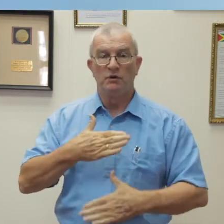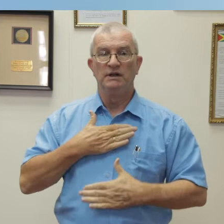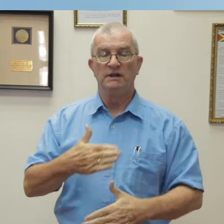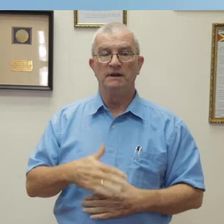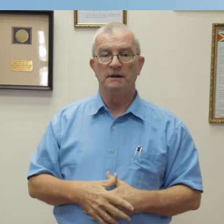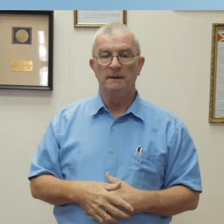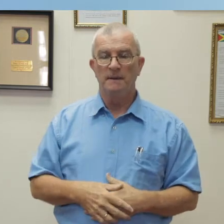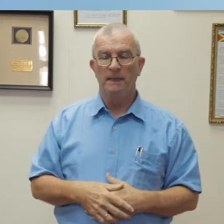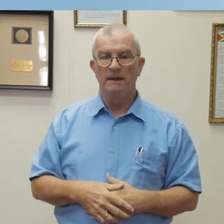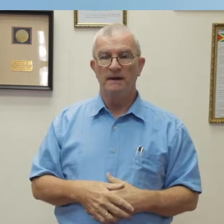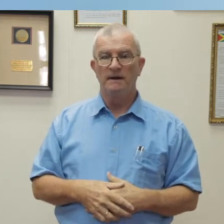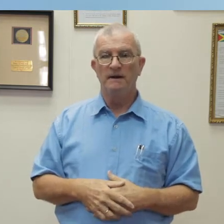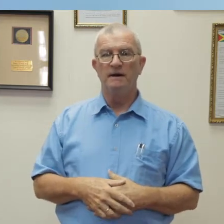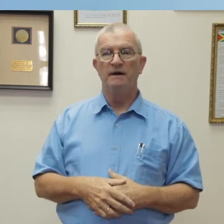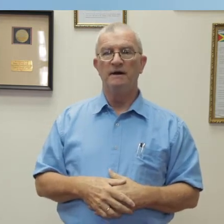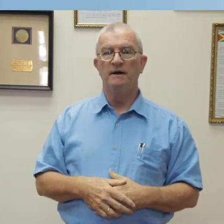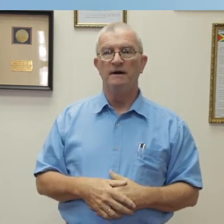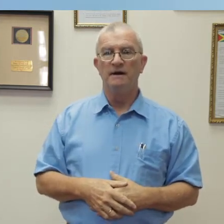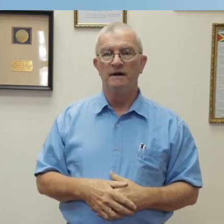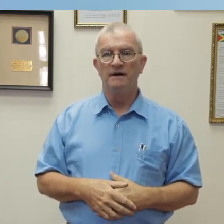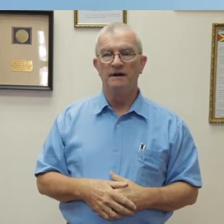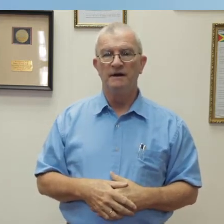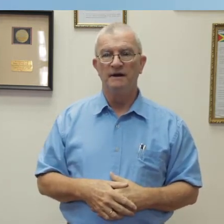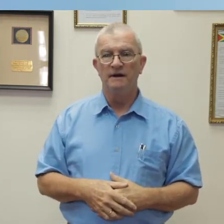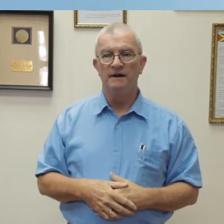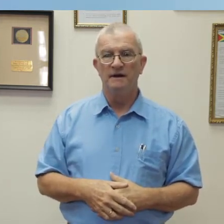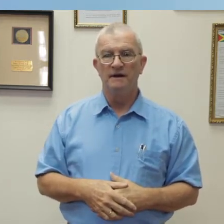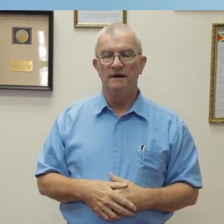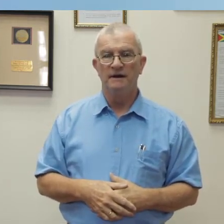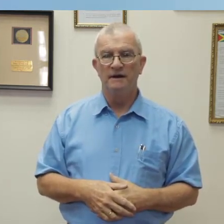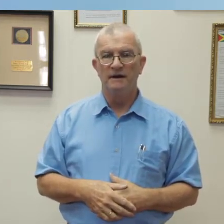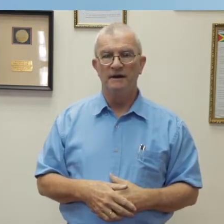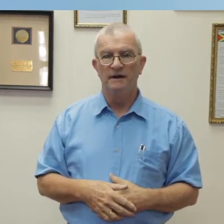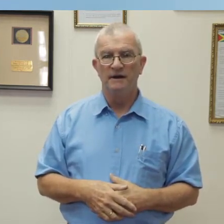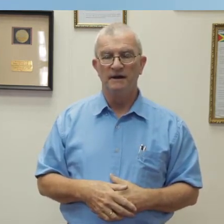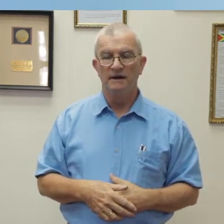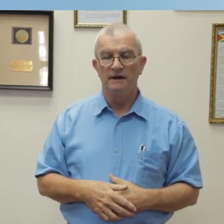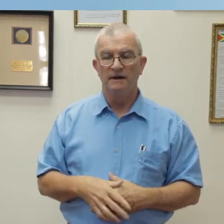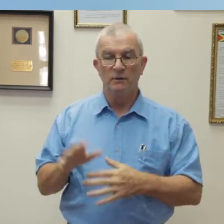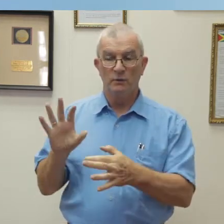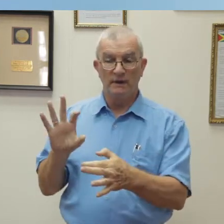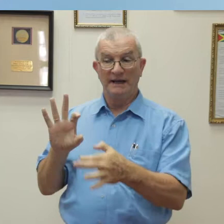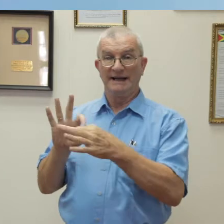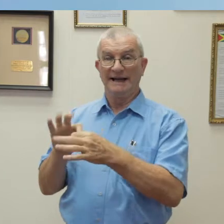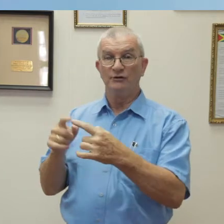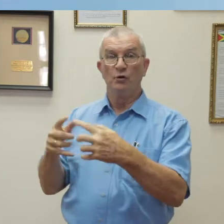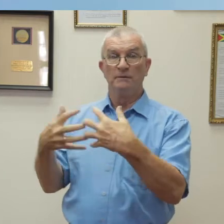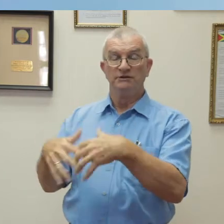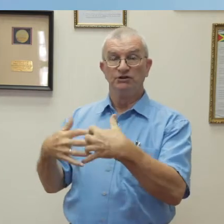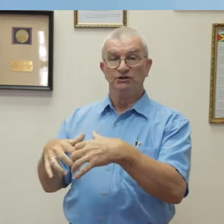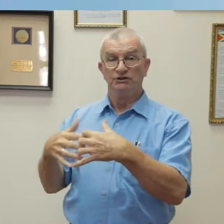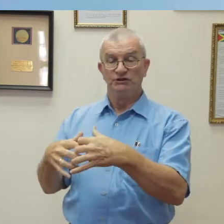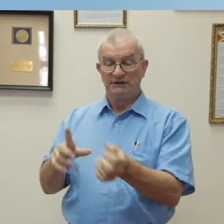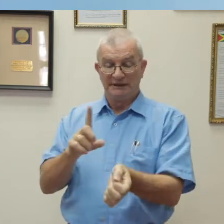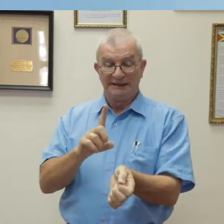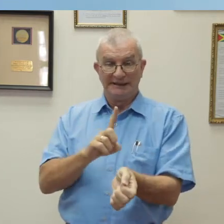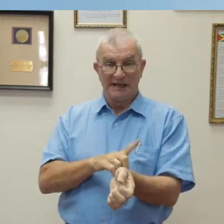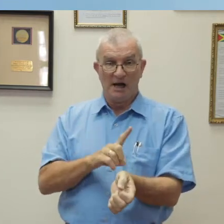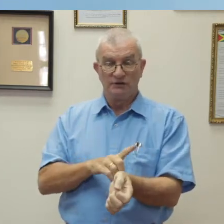In order to be attached to this machine, the doctors in the intensive